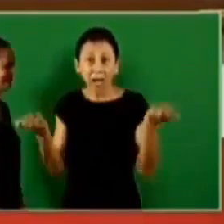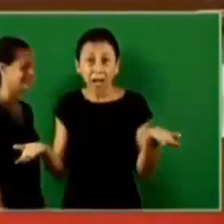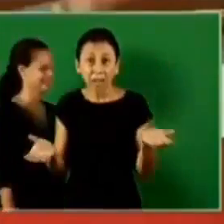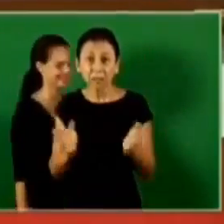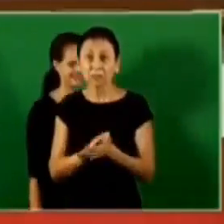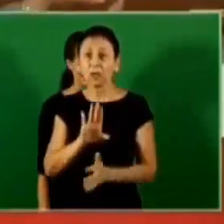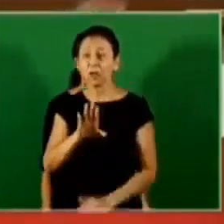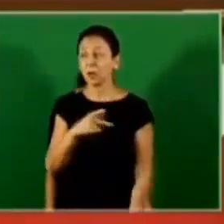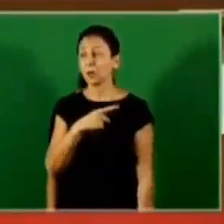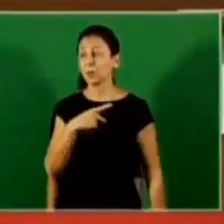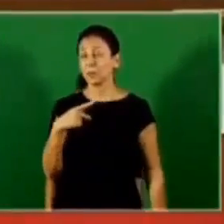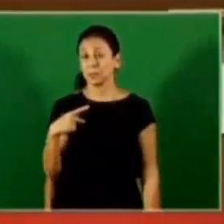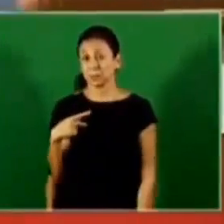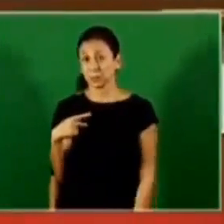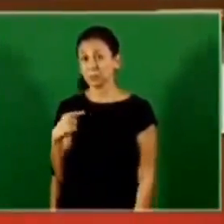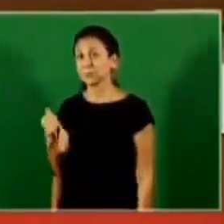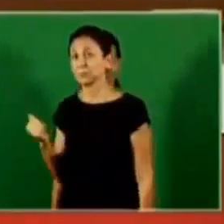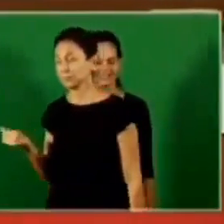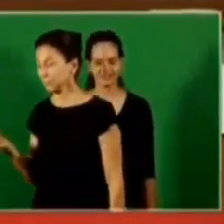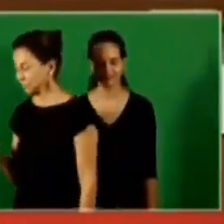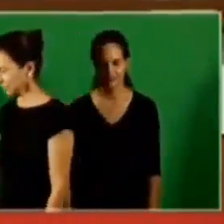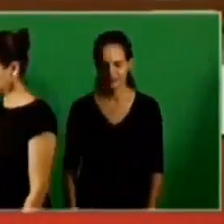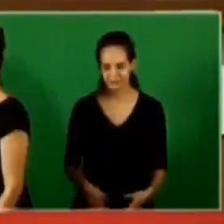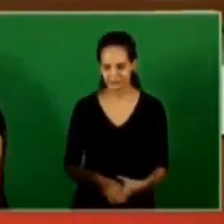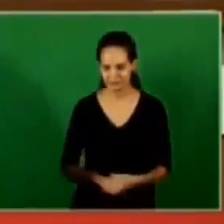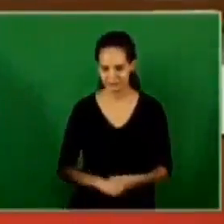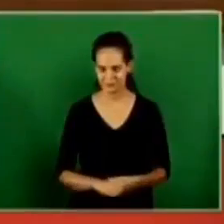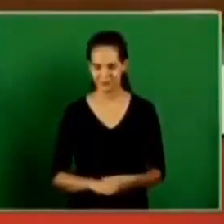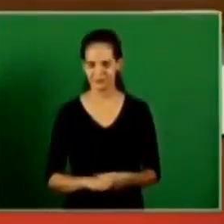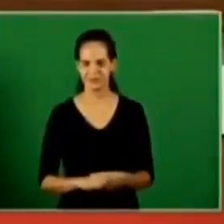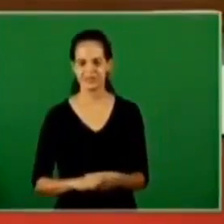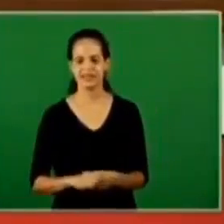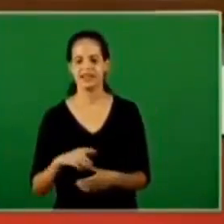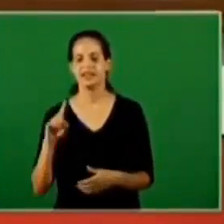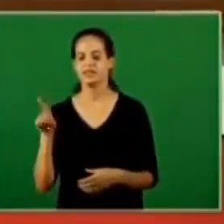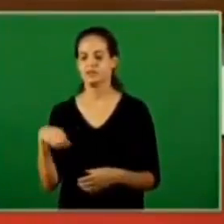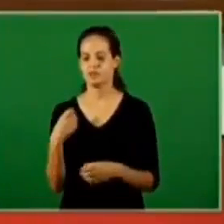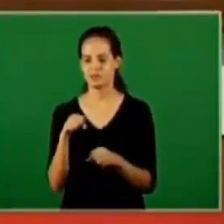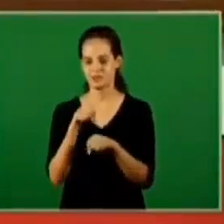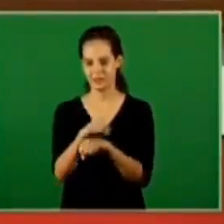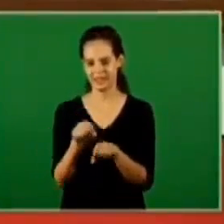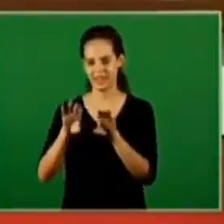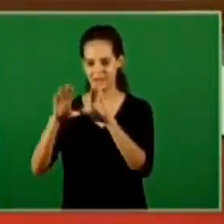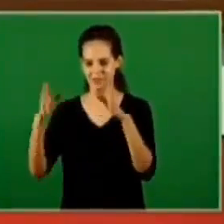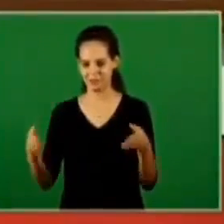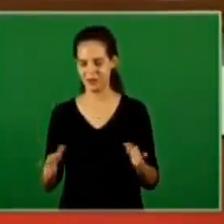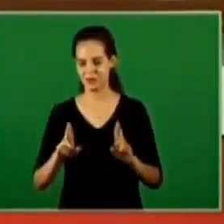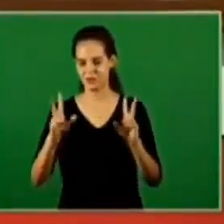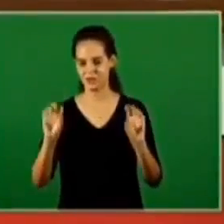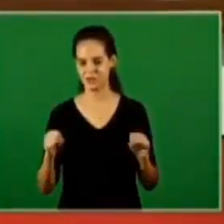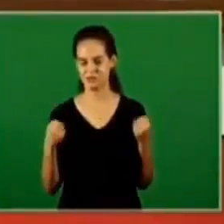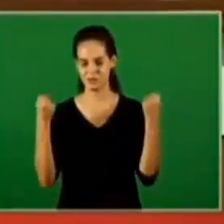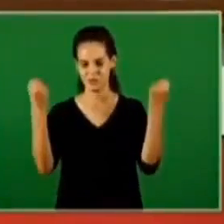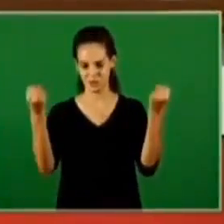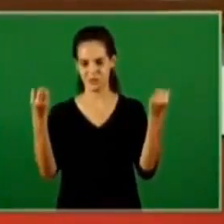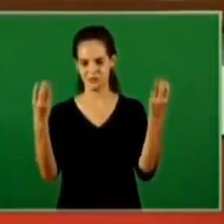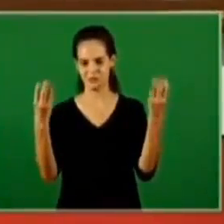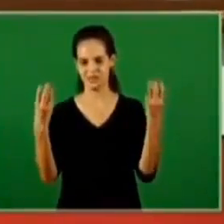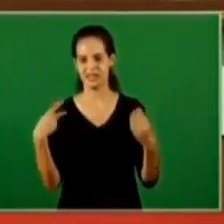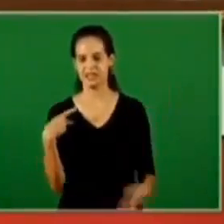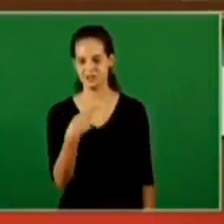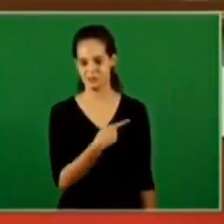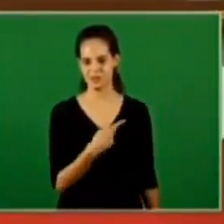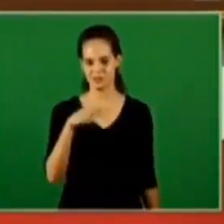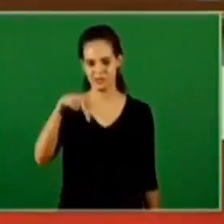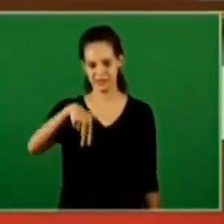Pastor Luiz Eugênio, from this point forward, from the next seminar we're going to have here on the stage, something different. I'm going to bring one of them that